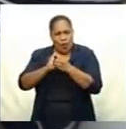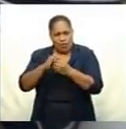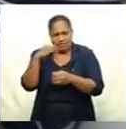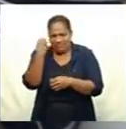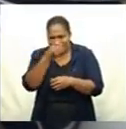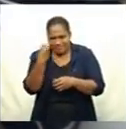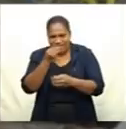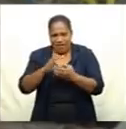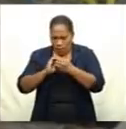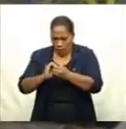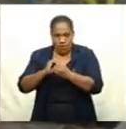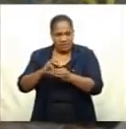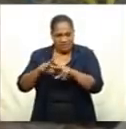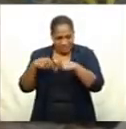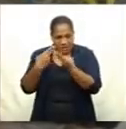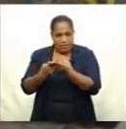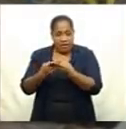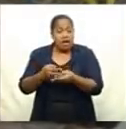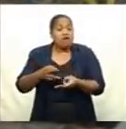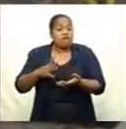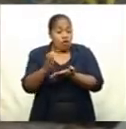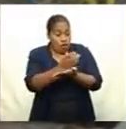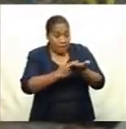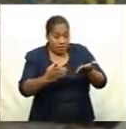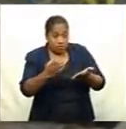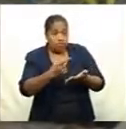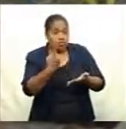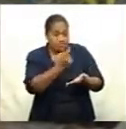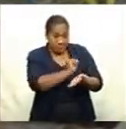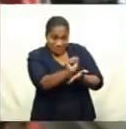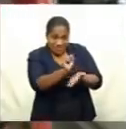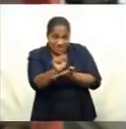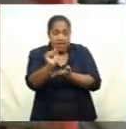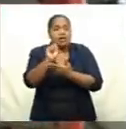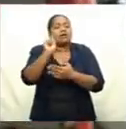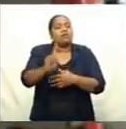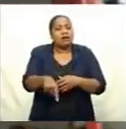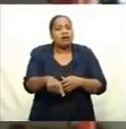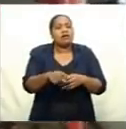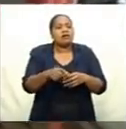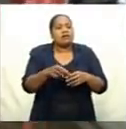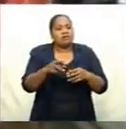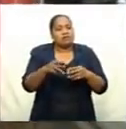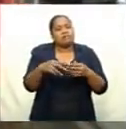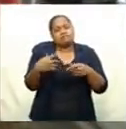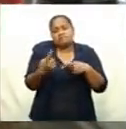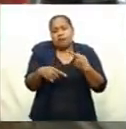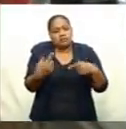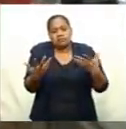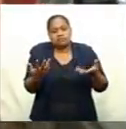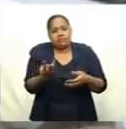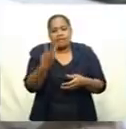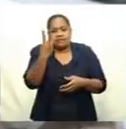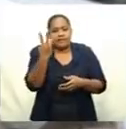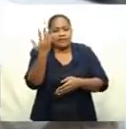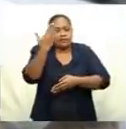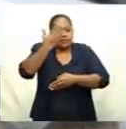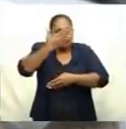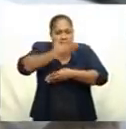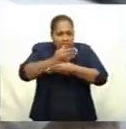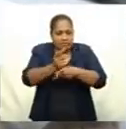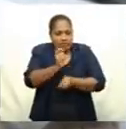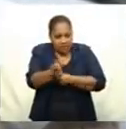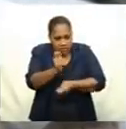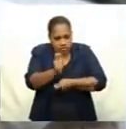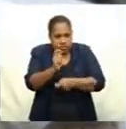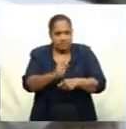feed. For commercial fishermen, normally it's more than a day, so it'll be around about 3 nights of fishing. Anyone